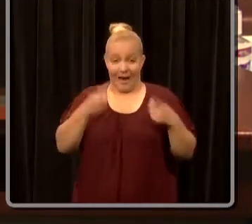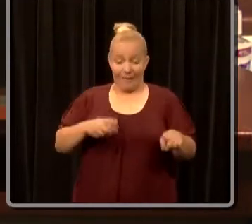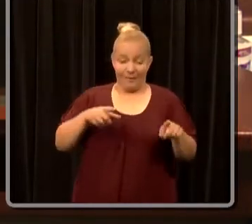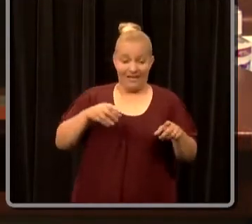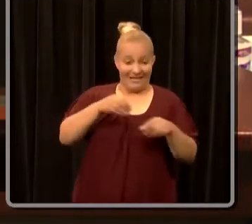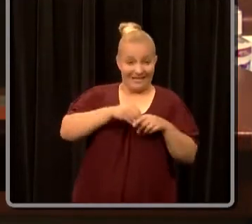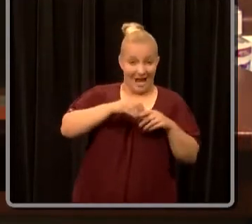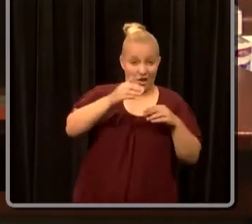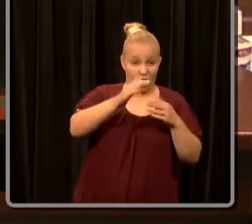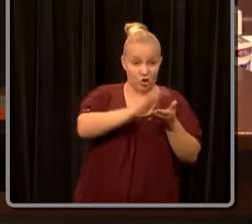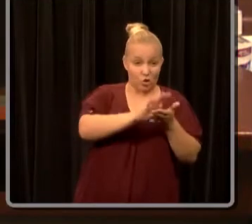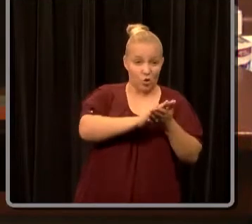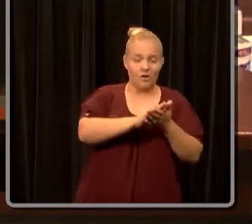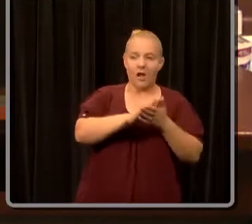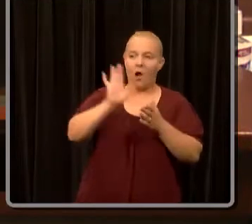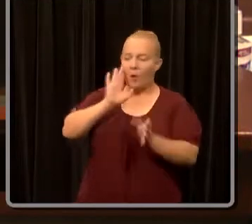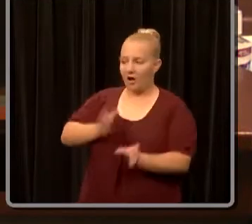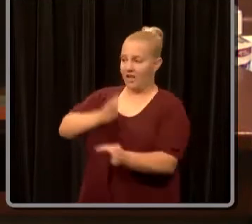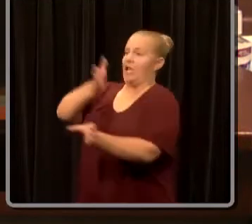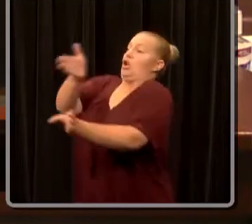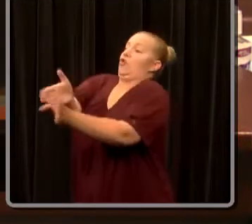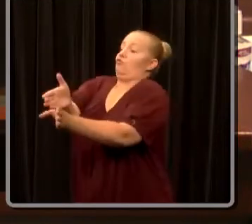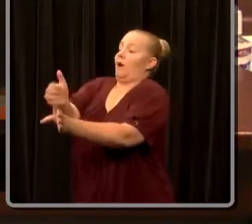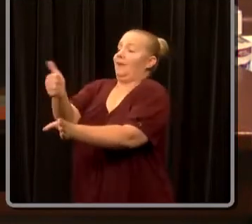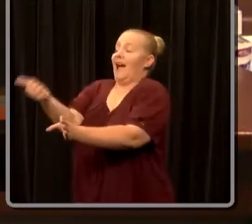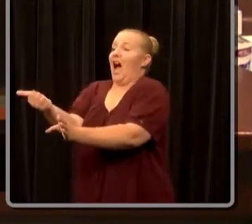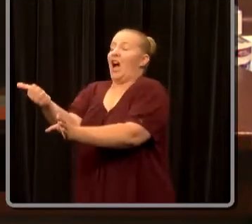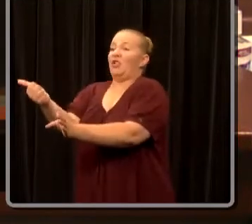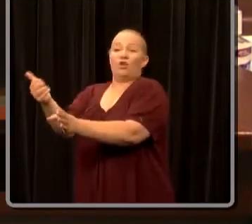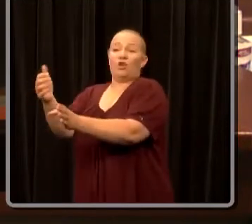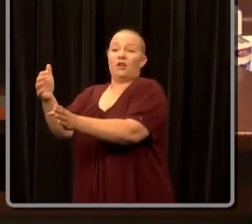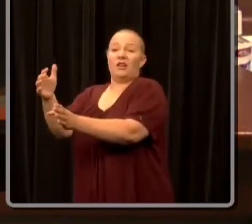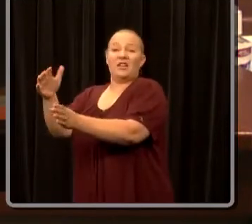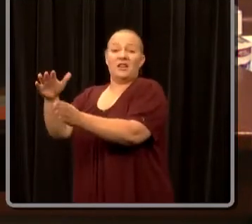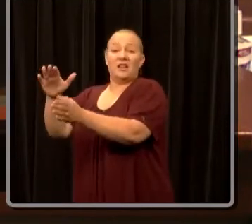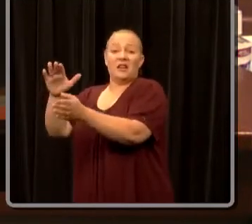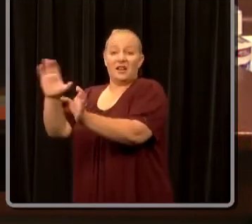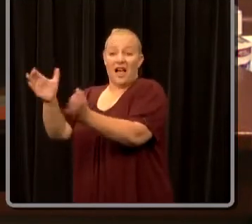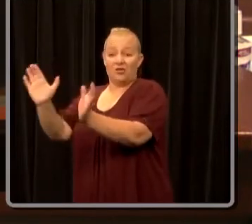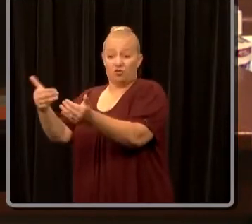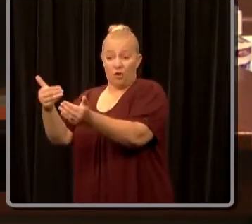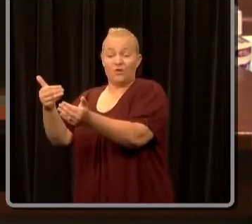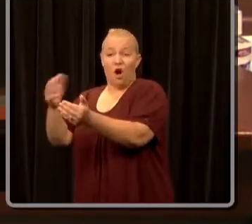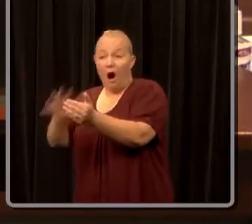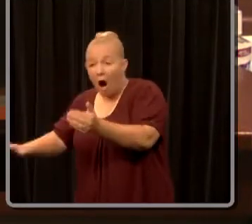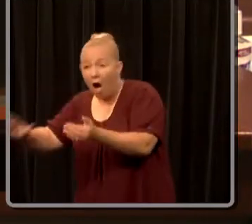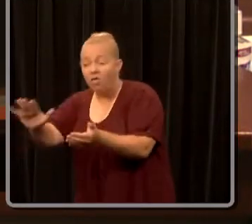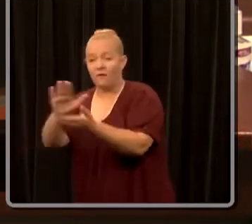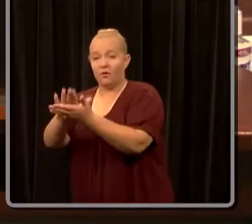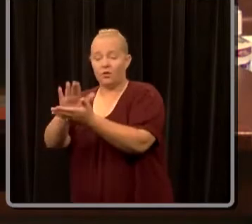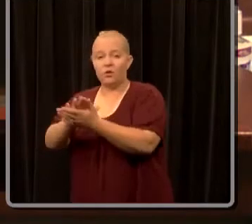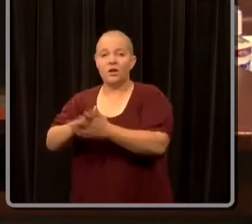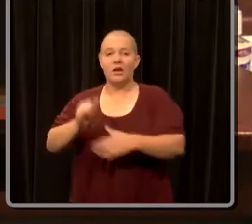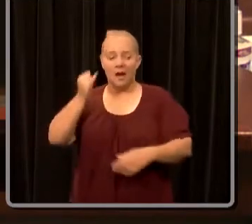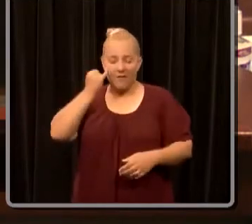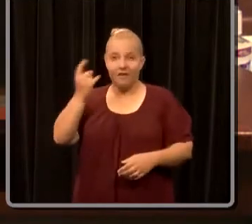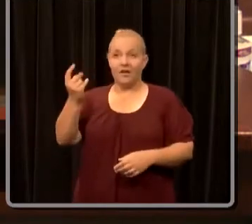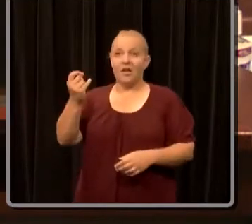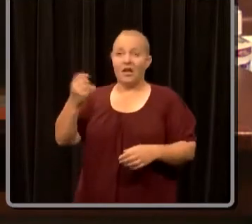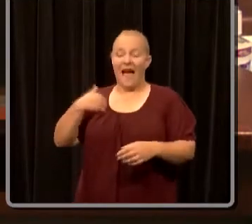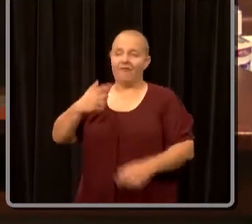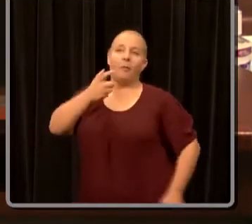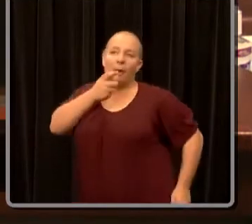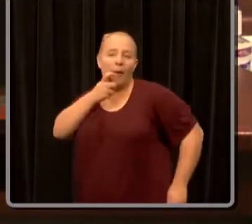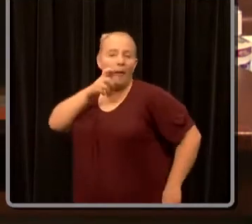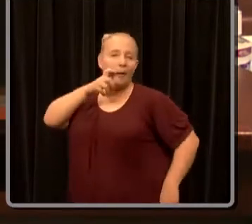more often than not, it disrupts the instructional period for the entire school, because we have enough walkies around that somebody's hearing what's going